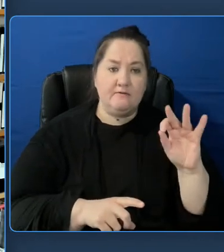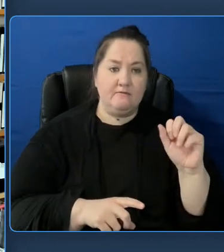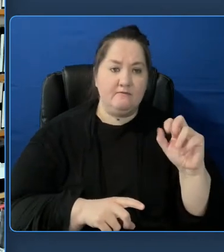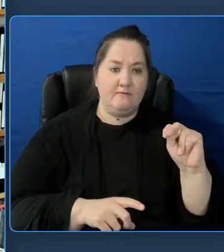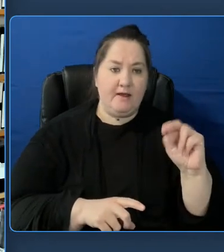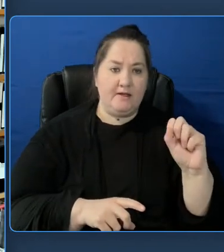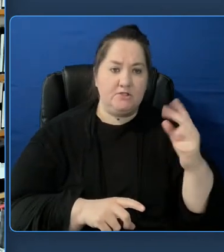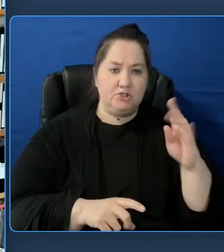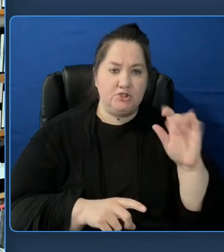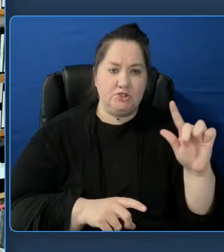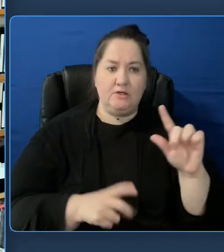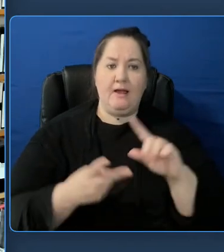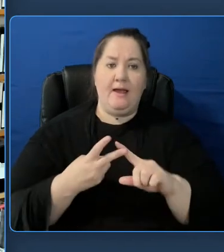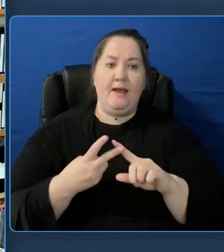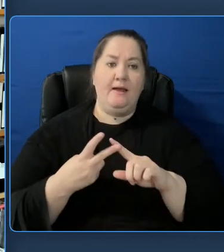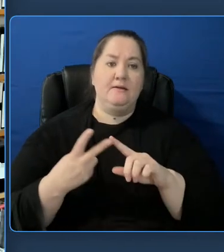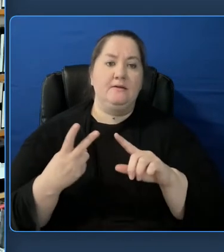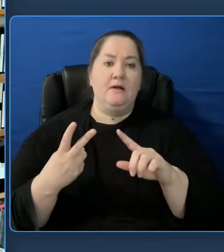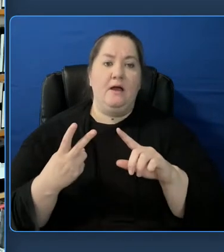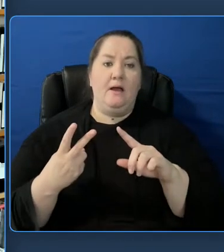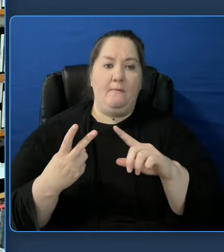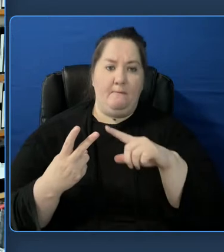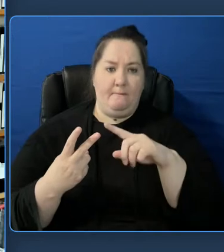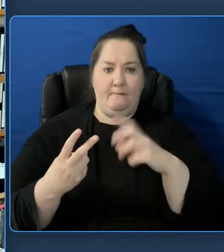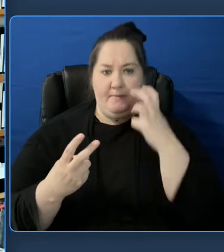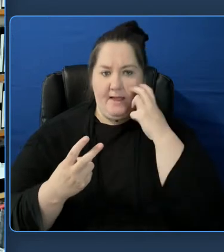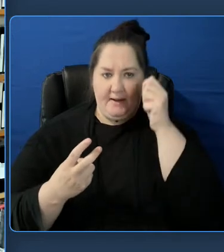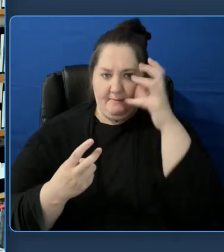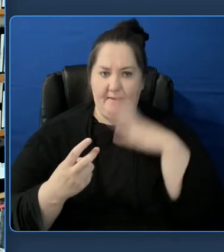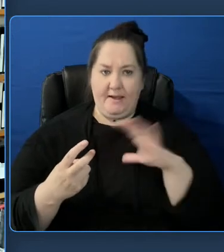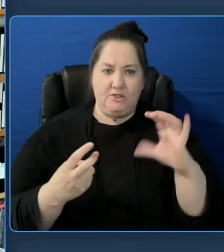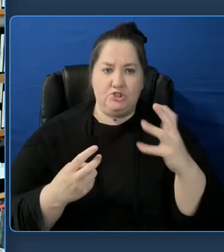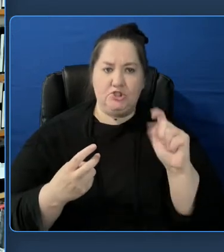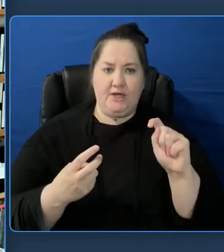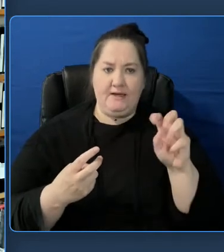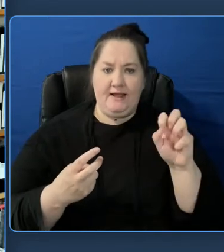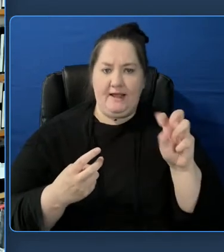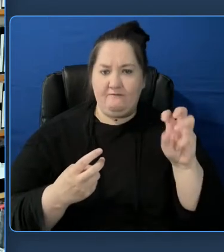Chet Avery. Margaret ran the Washington Ear, and they were on this committee at Arena.